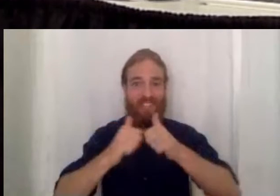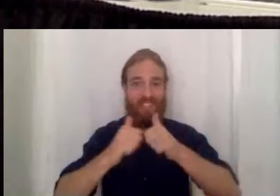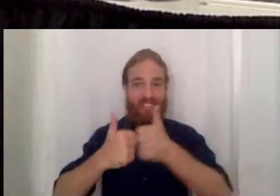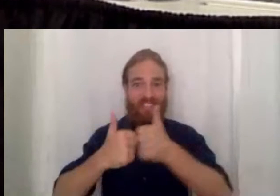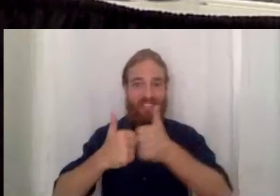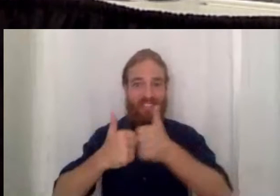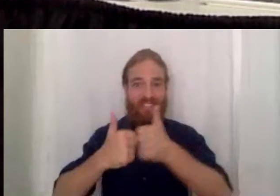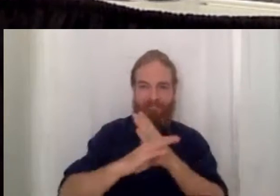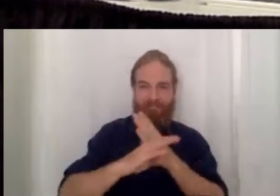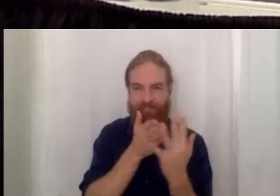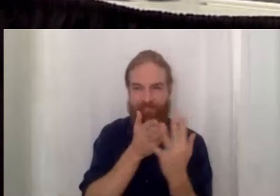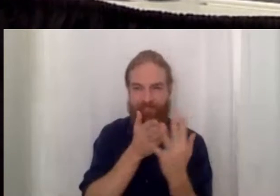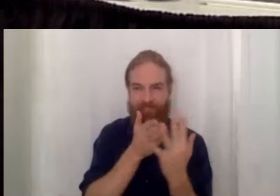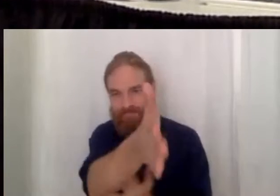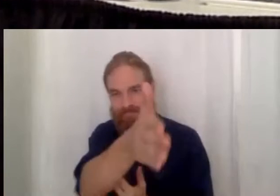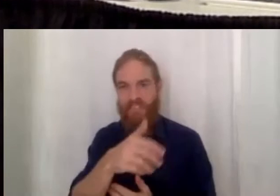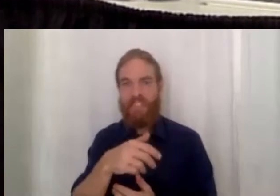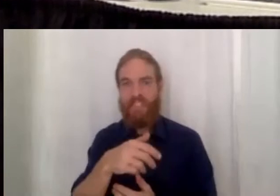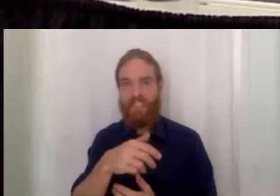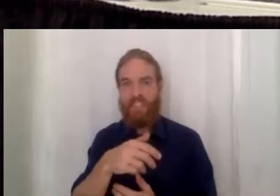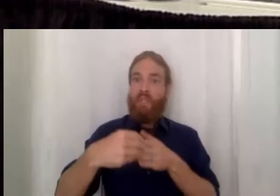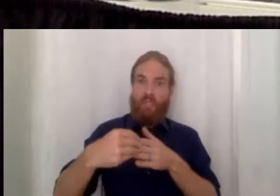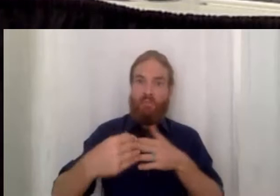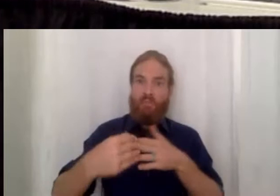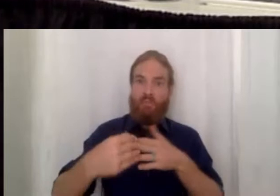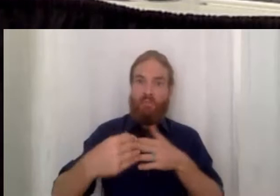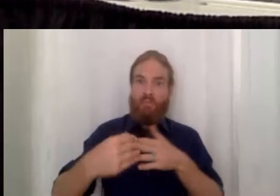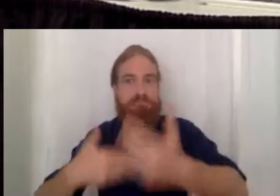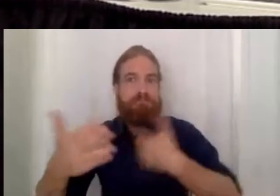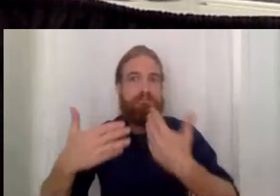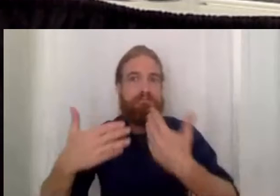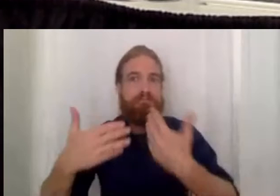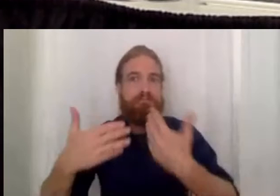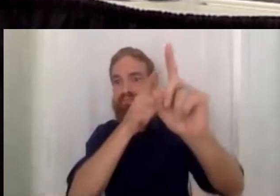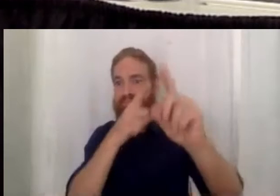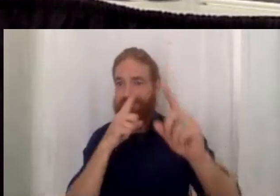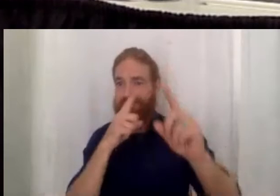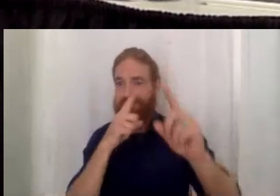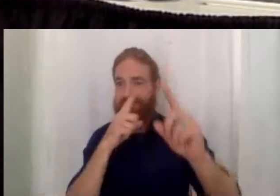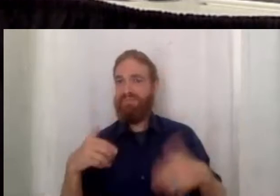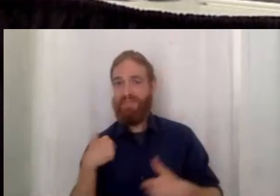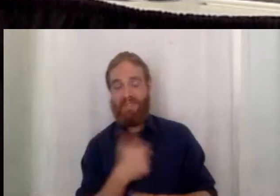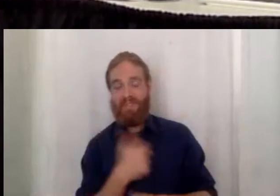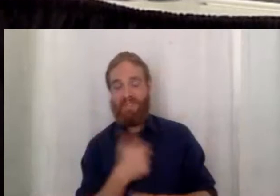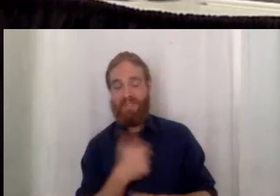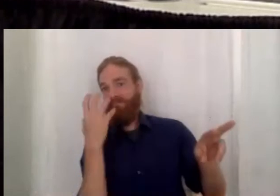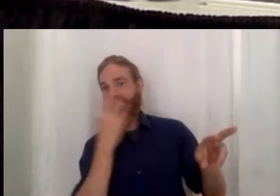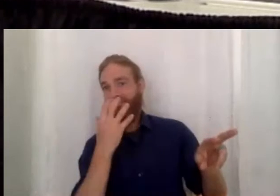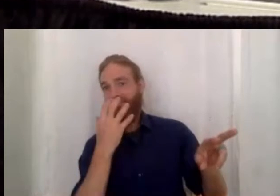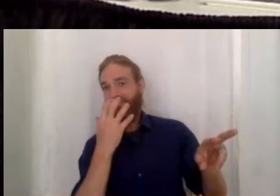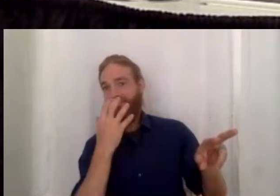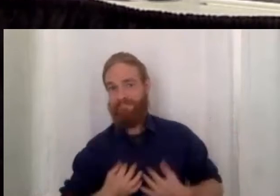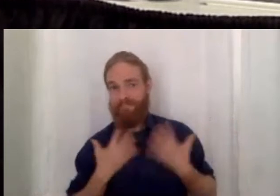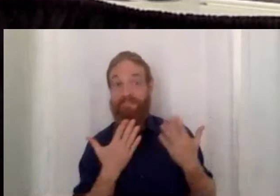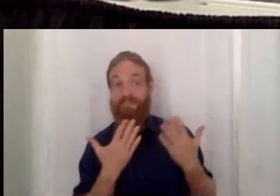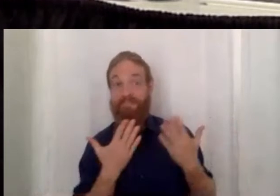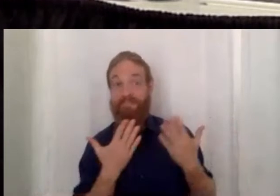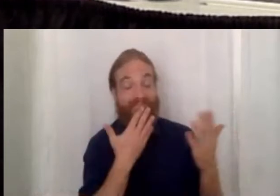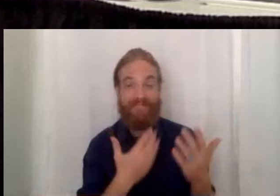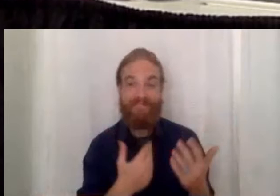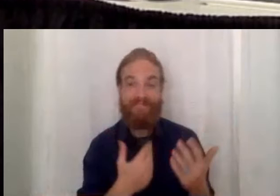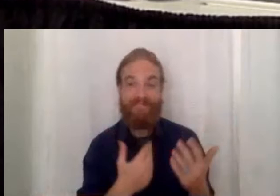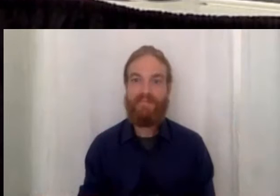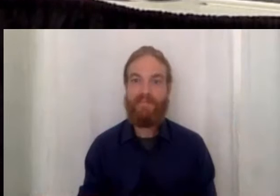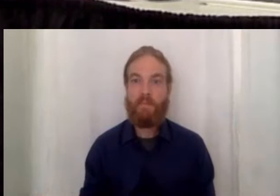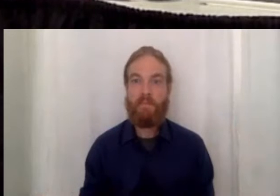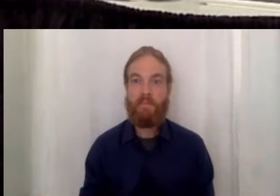collaboration that you working with us. So thank you. Appreciate that. And you're welcome to stay on. And